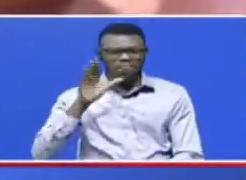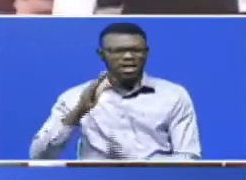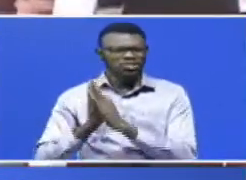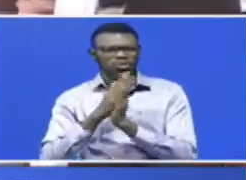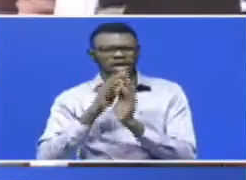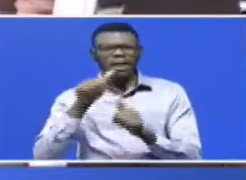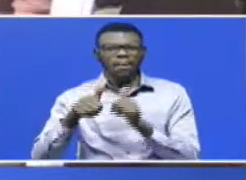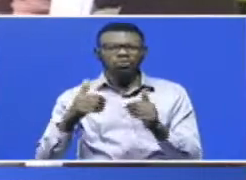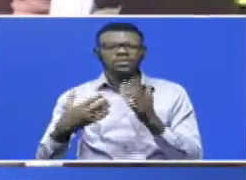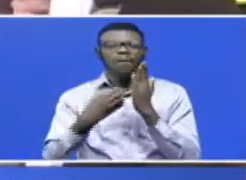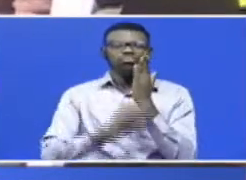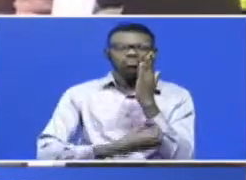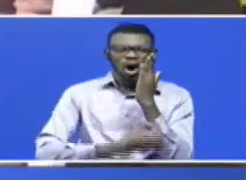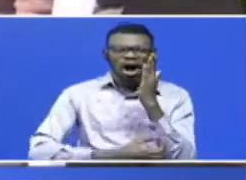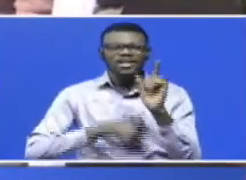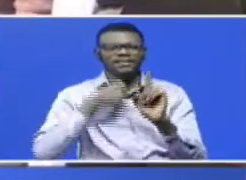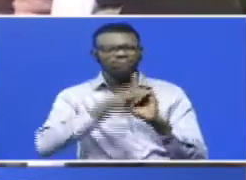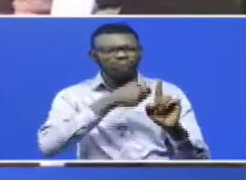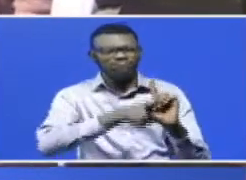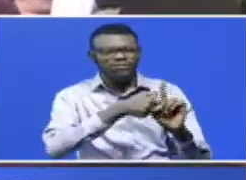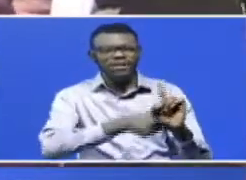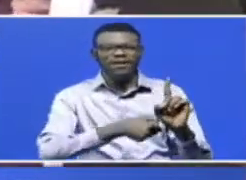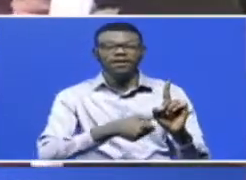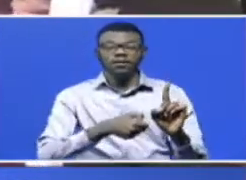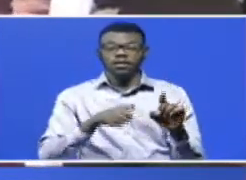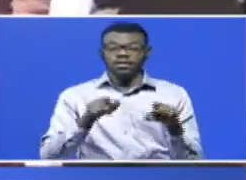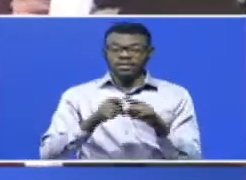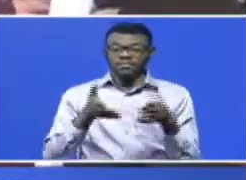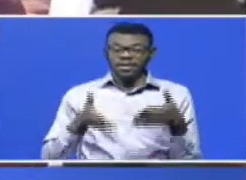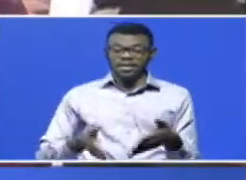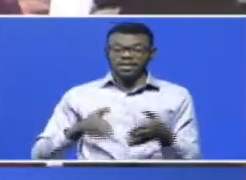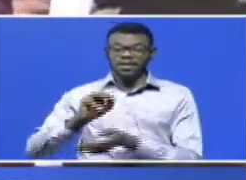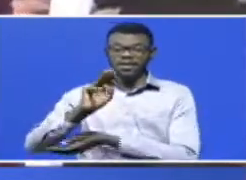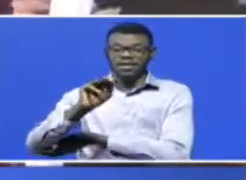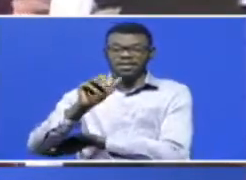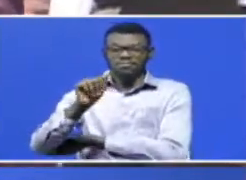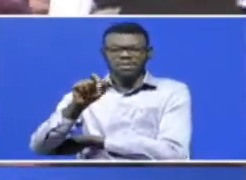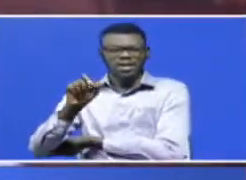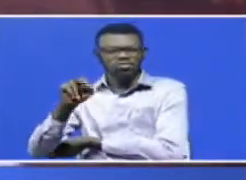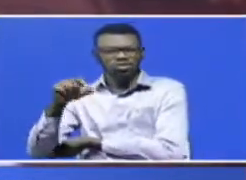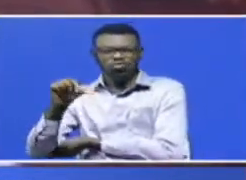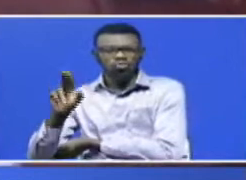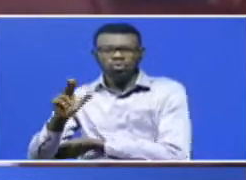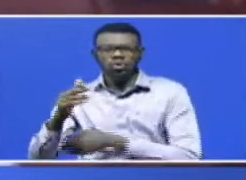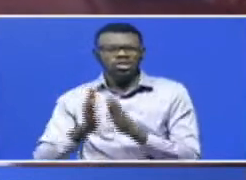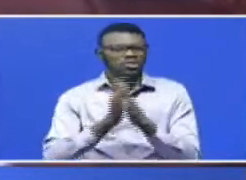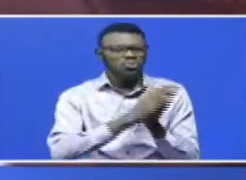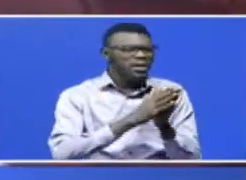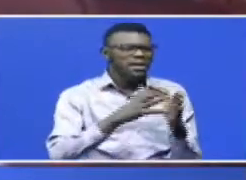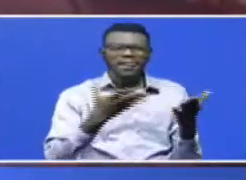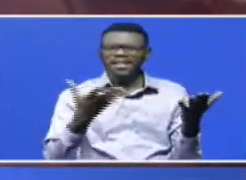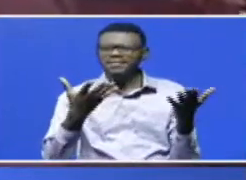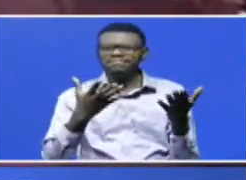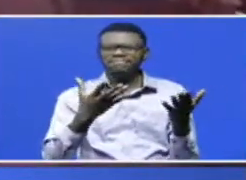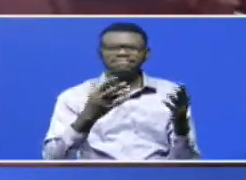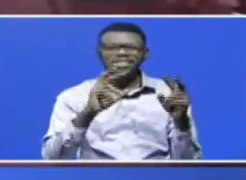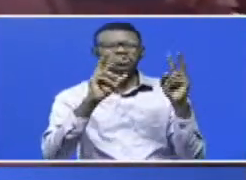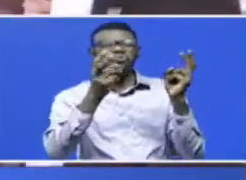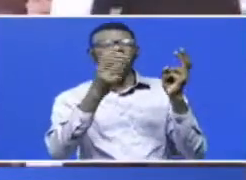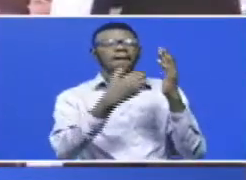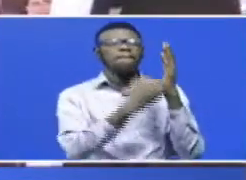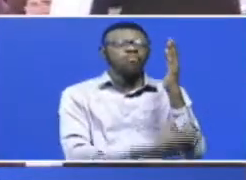narrative. Nataka hivyo hata matungu. Muzuie mambo ya hasola, because